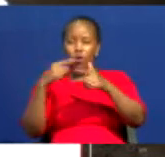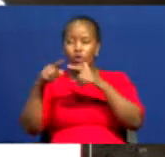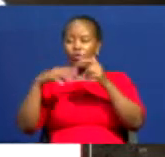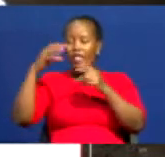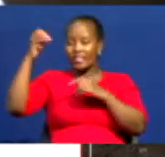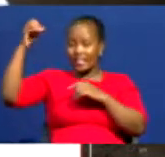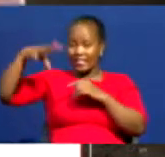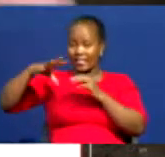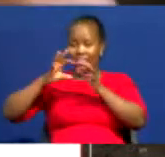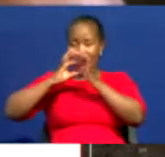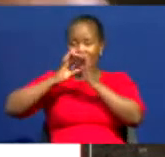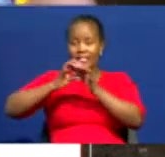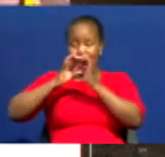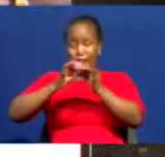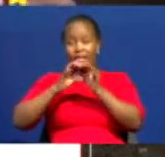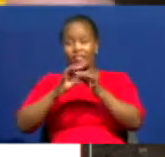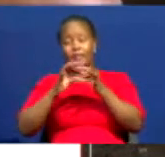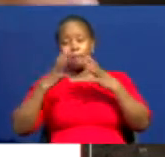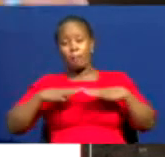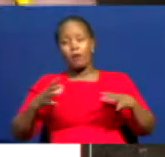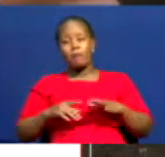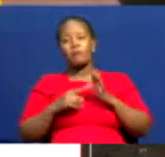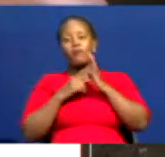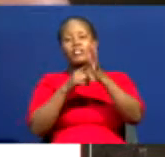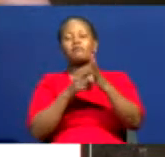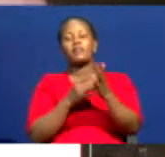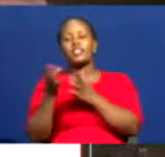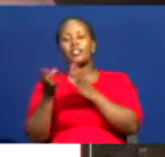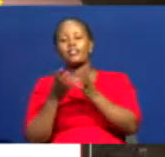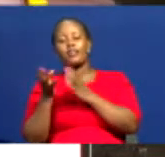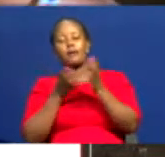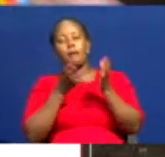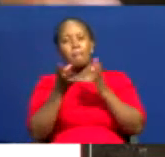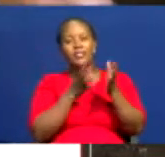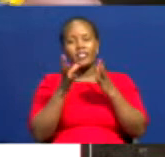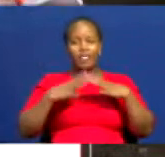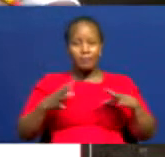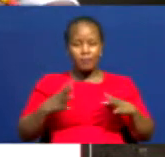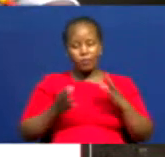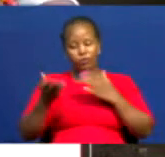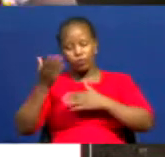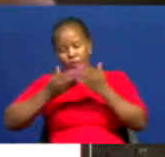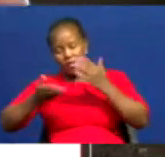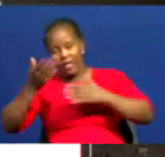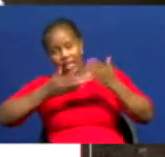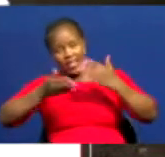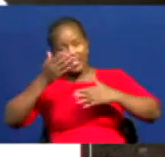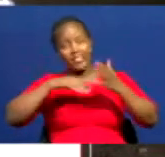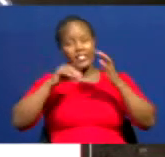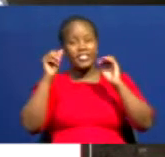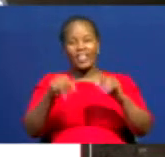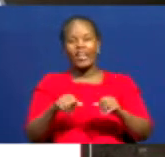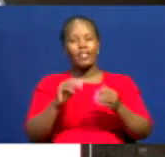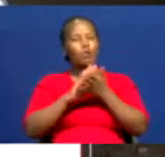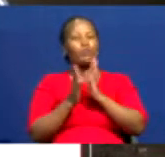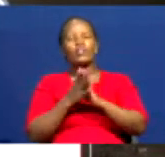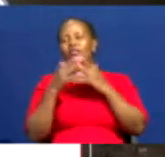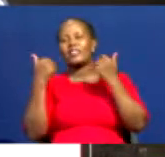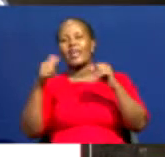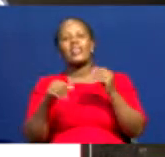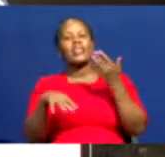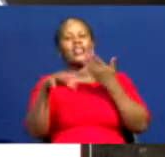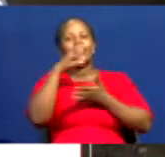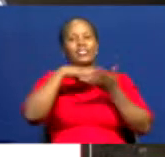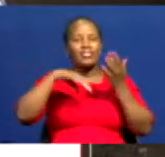supply, I think our communities, our business communities, can engage in their trade without any interference.